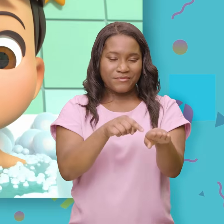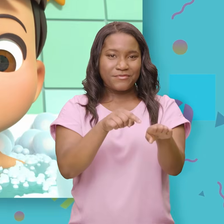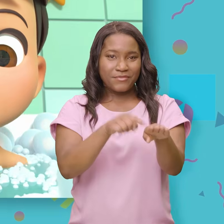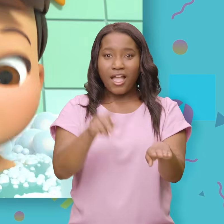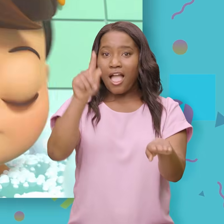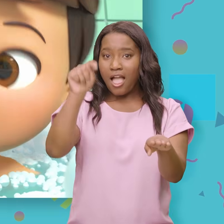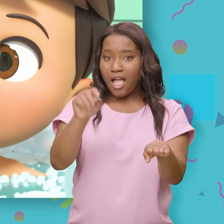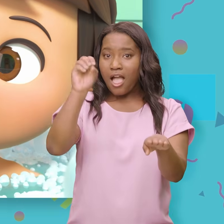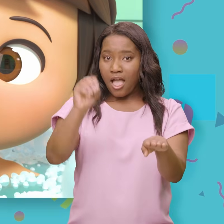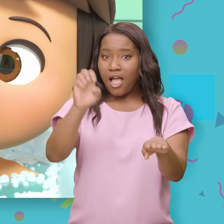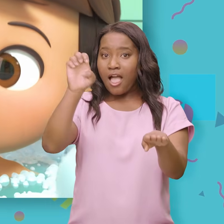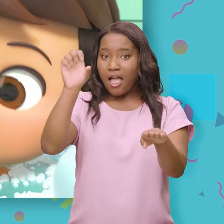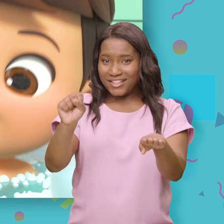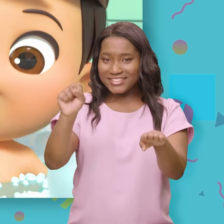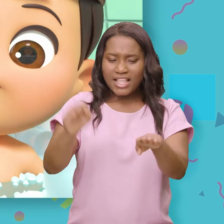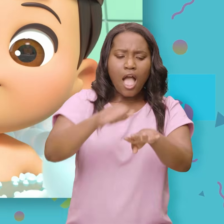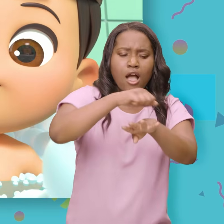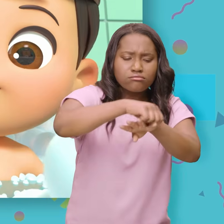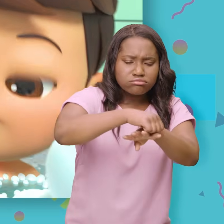I wash